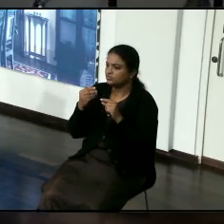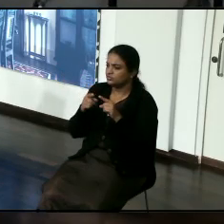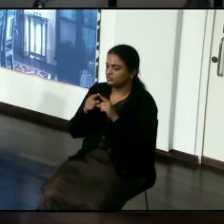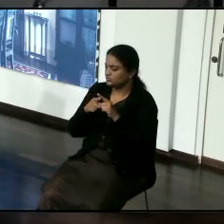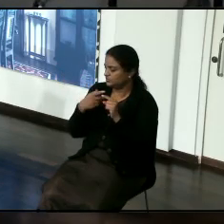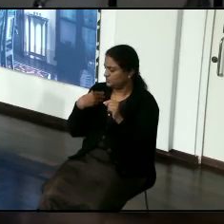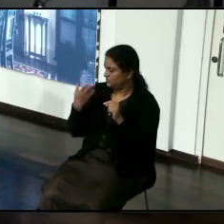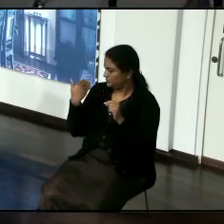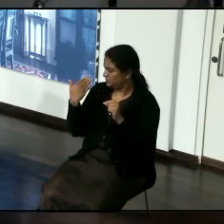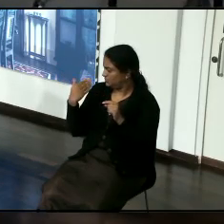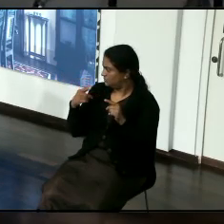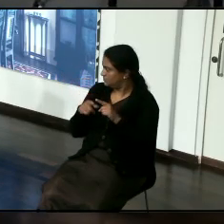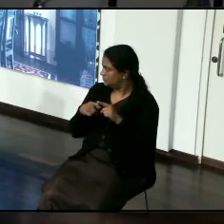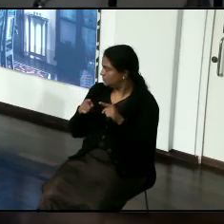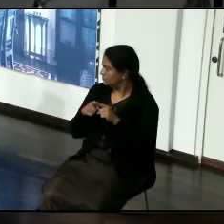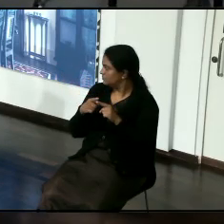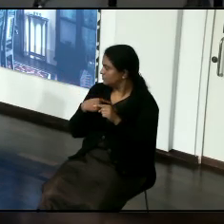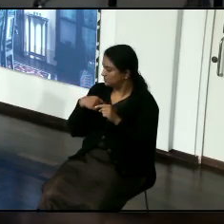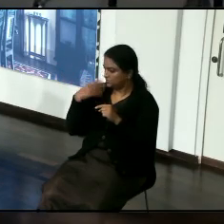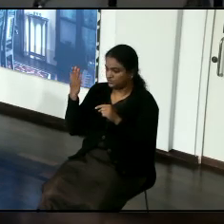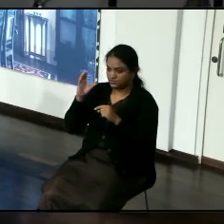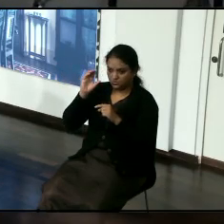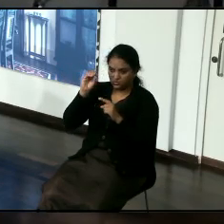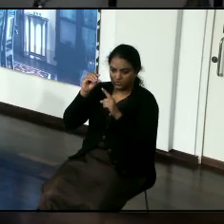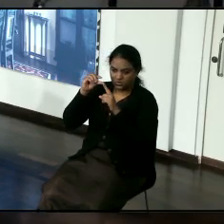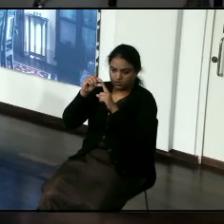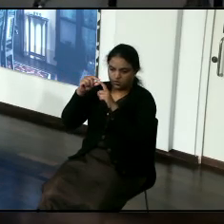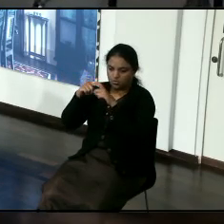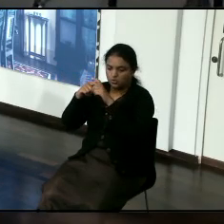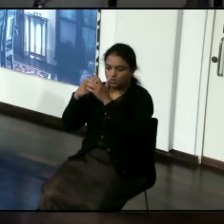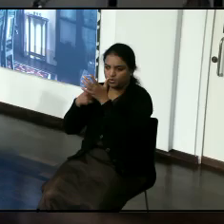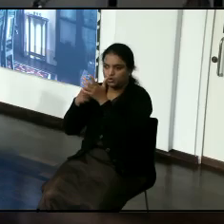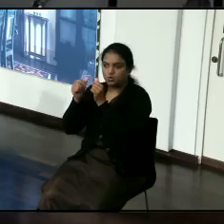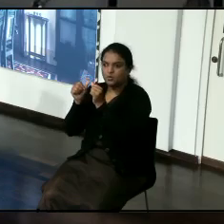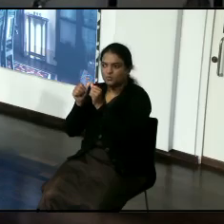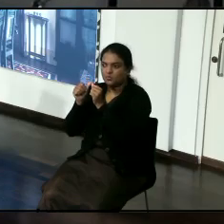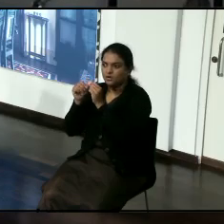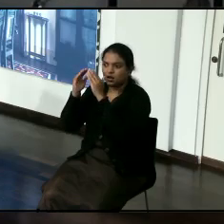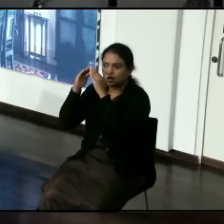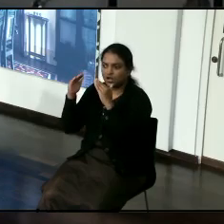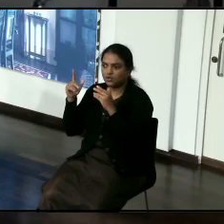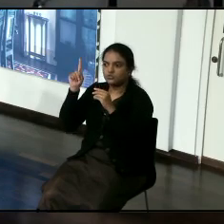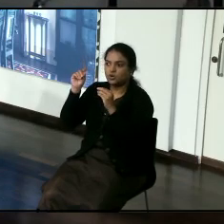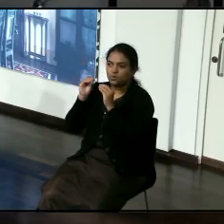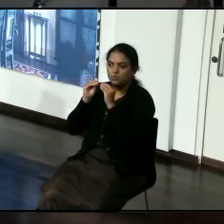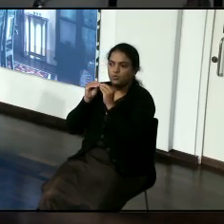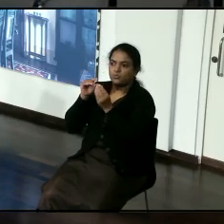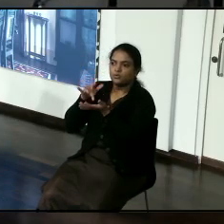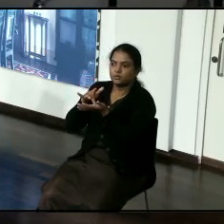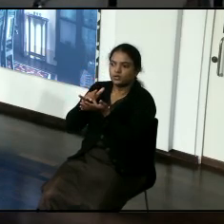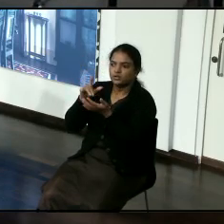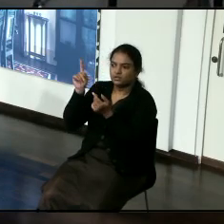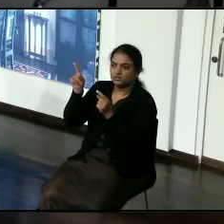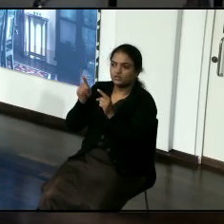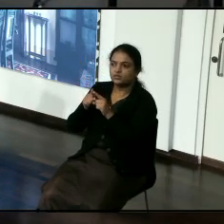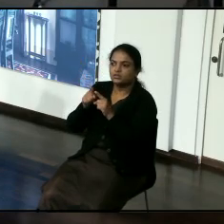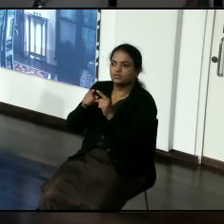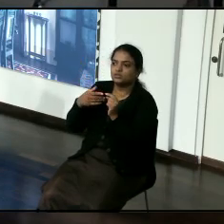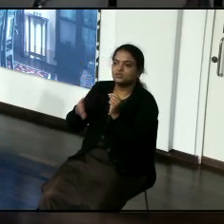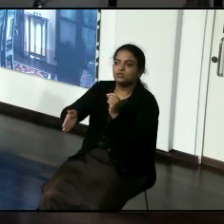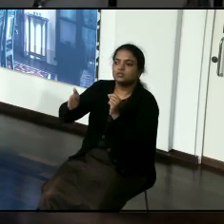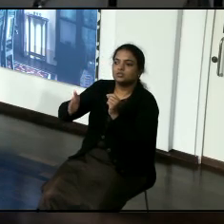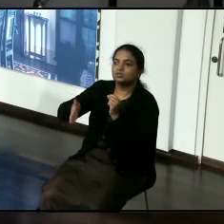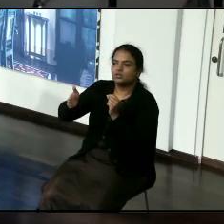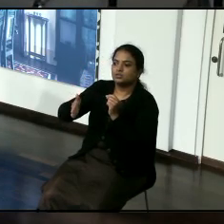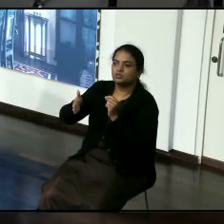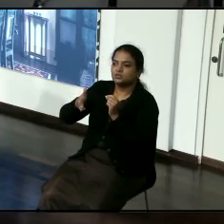ago, we launched at the Opera House in Bombay, and I was talking to Raphael and saying, and he was congratulating us, and he said,